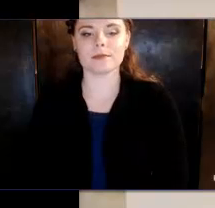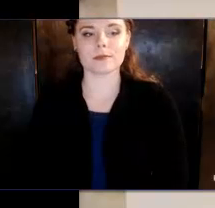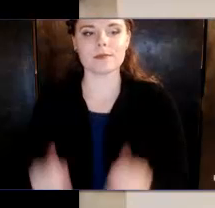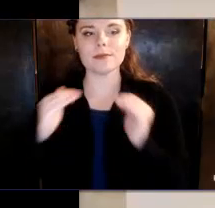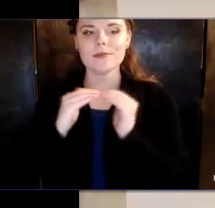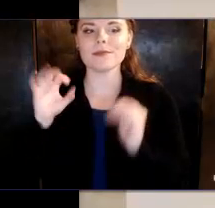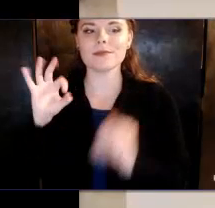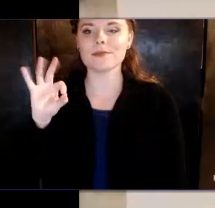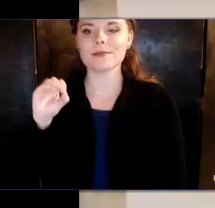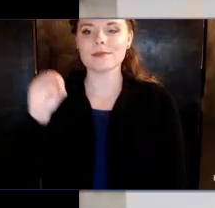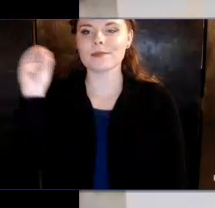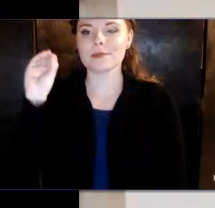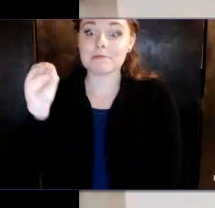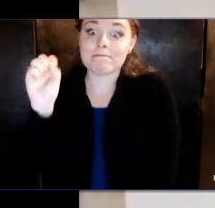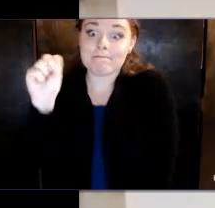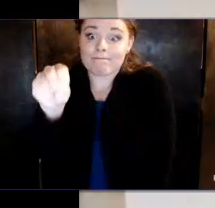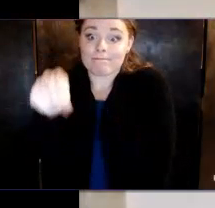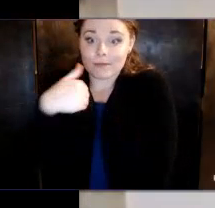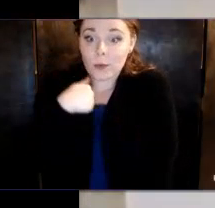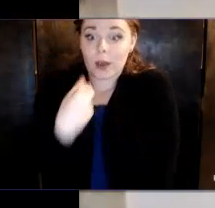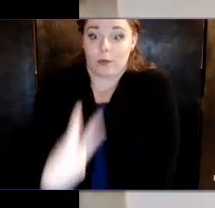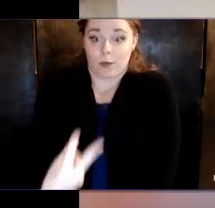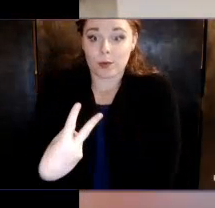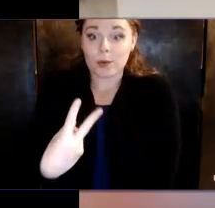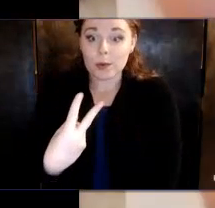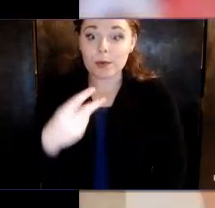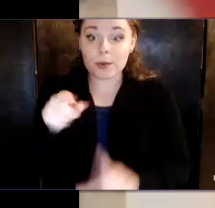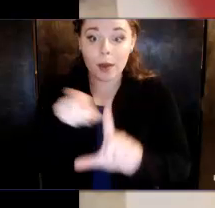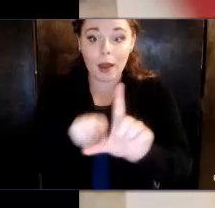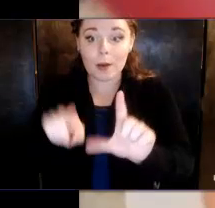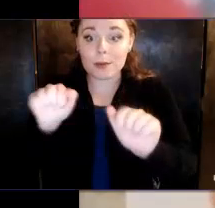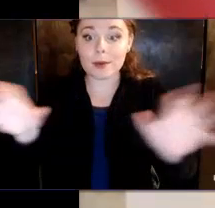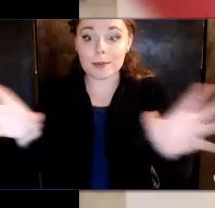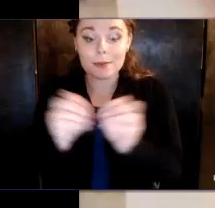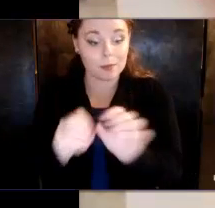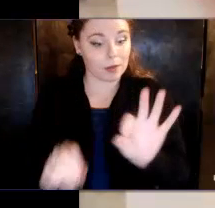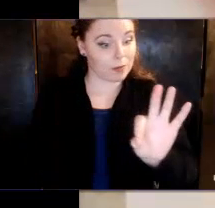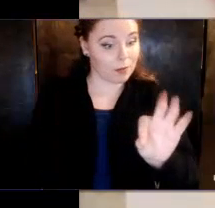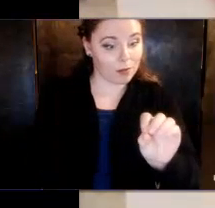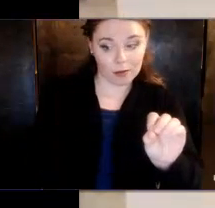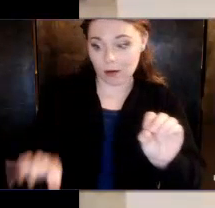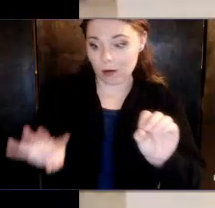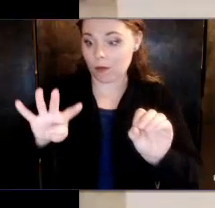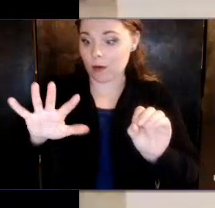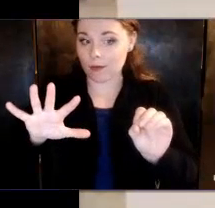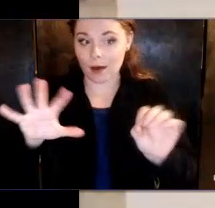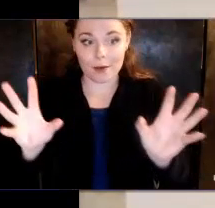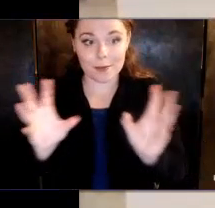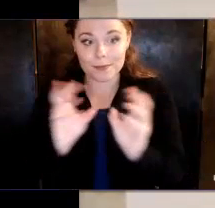that's 90 degrees. So we do have 2 angles we can add together. 90 plus